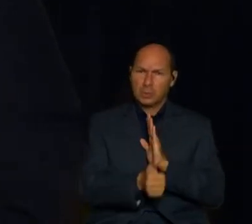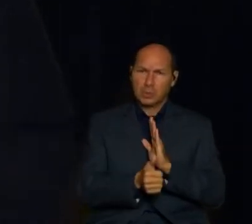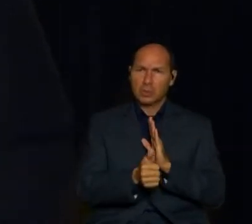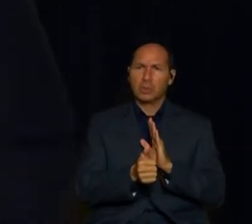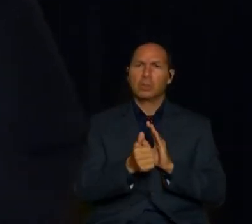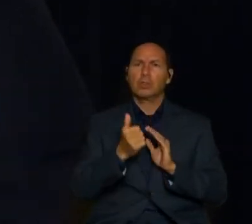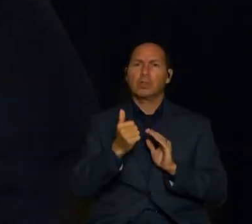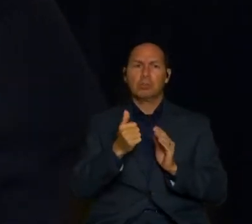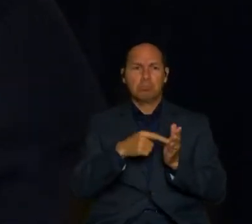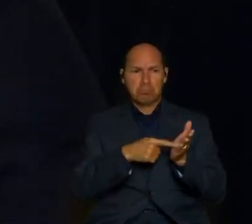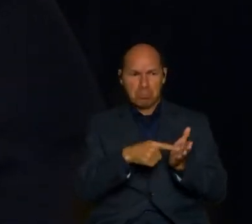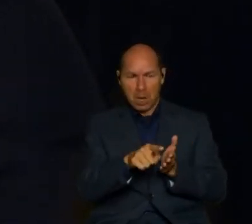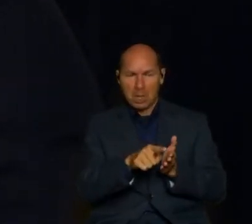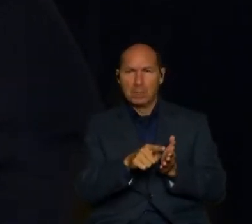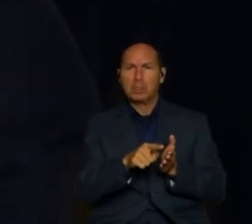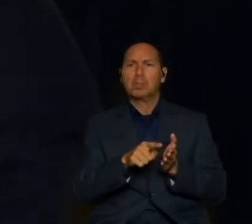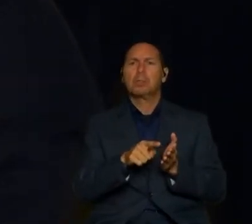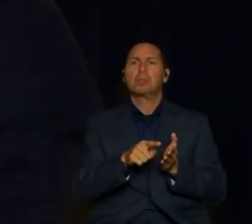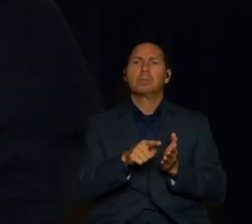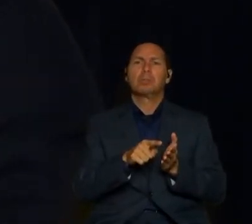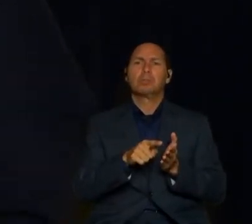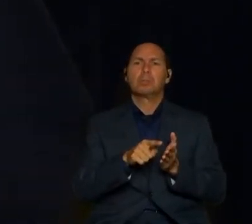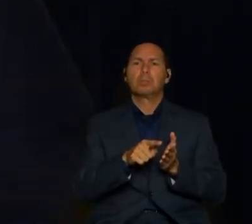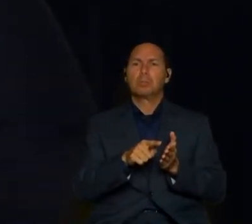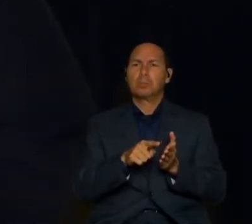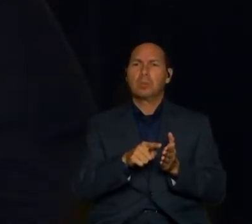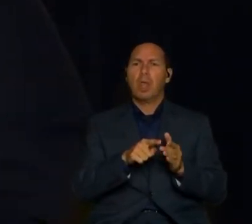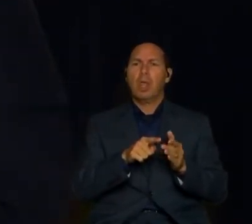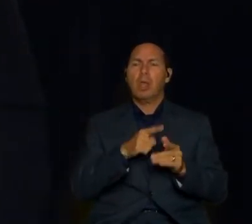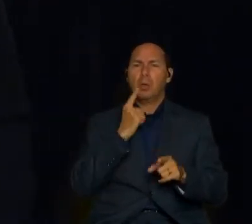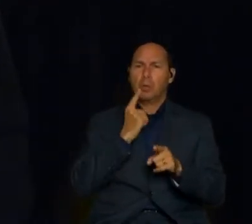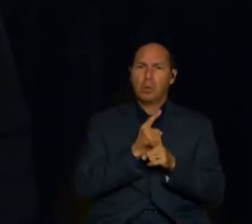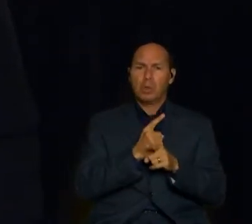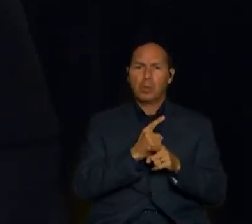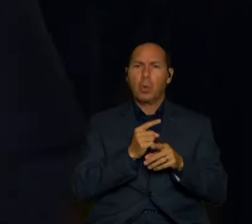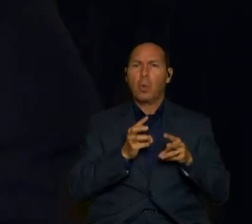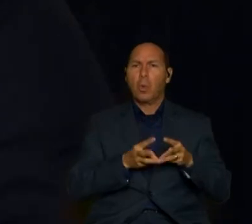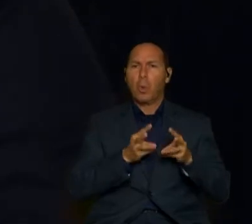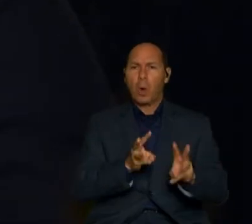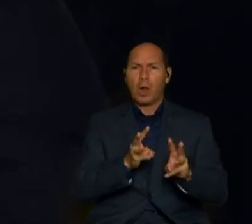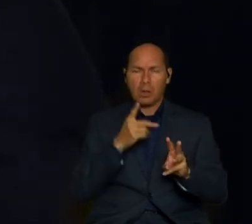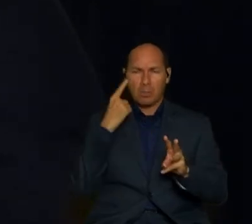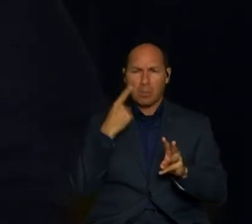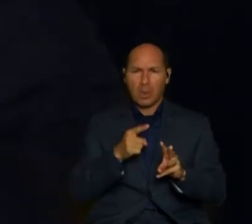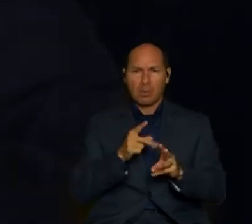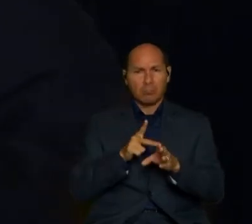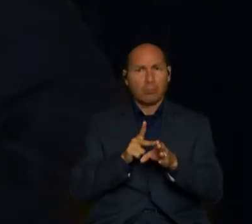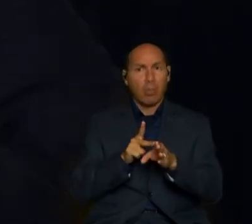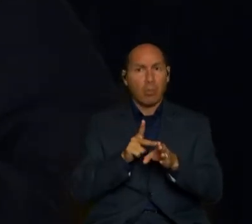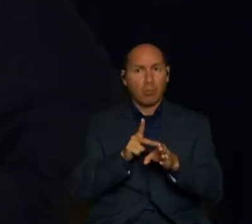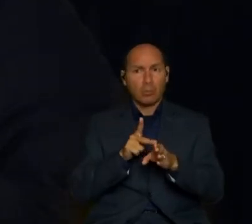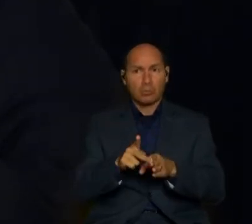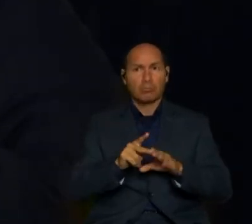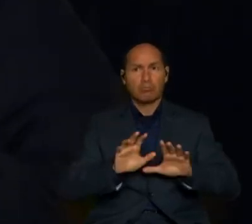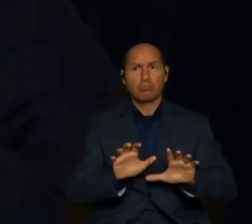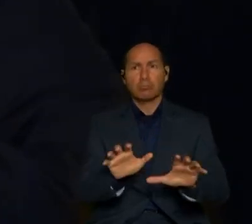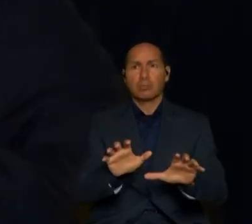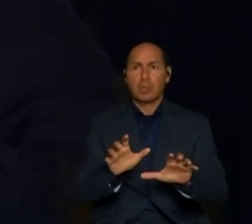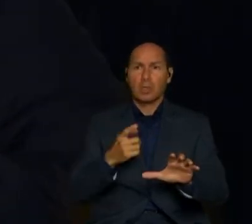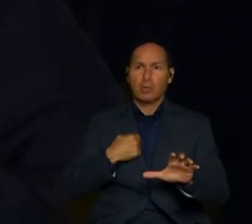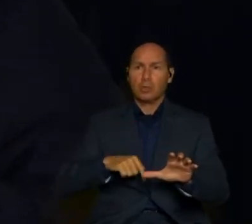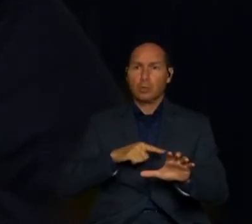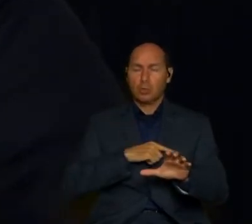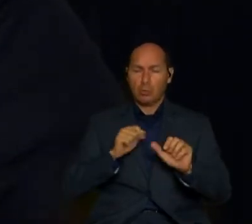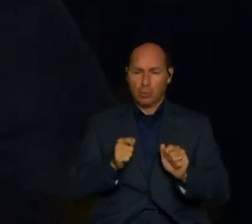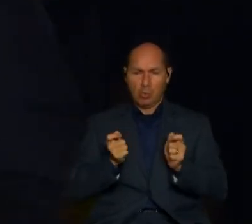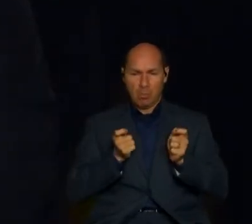right compensation, the right path to develop professionally so that we can manage our finances